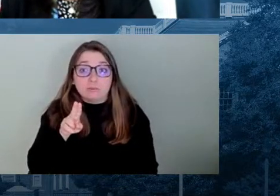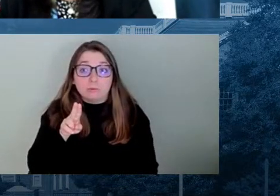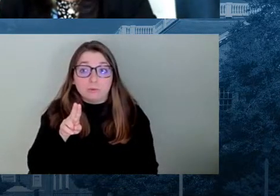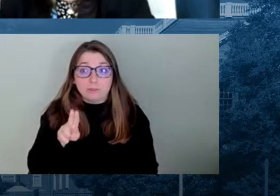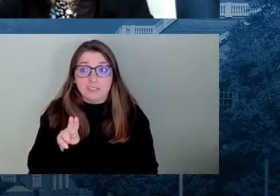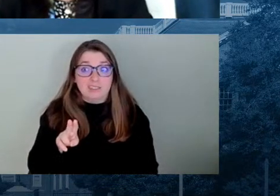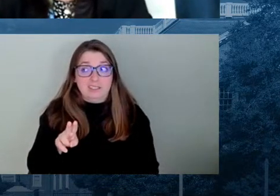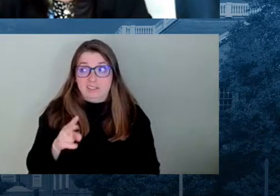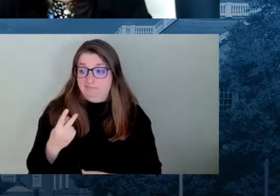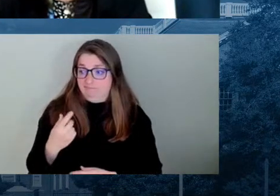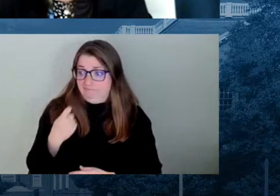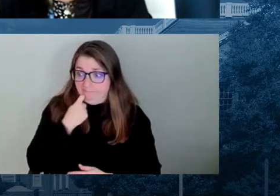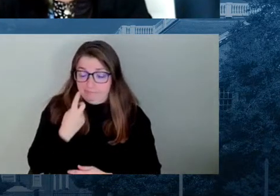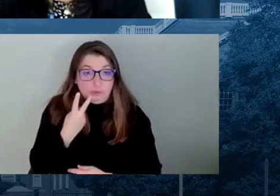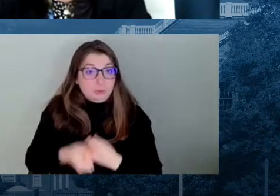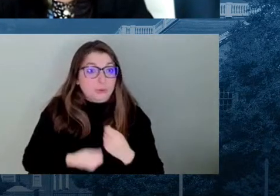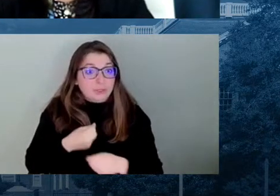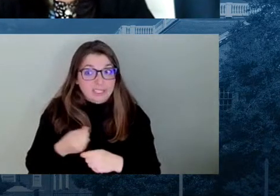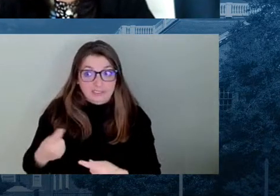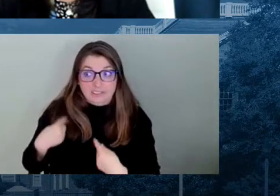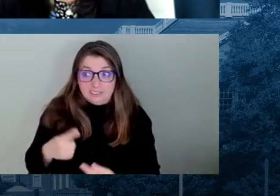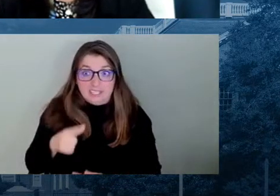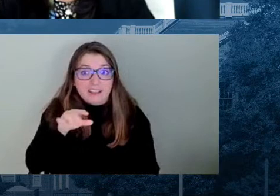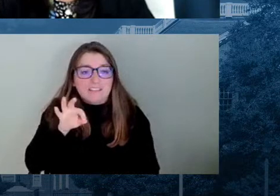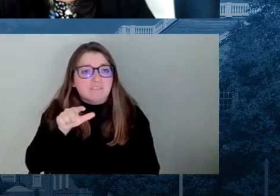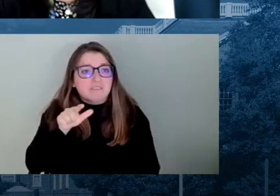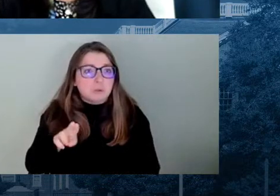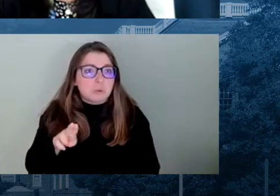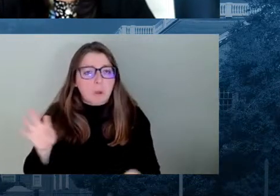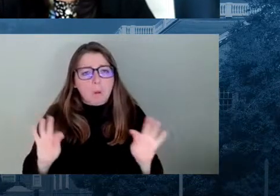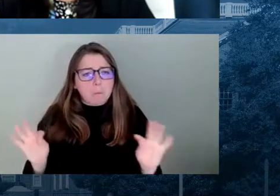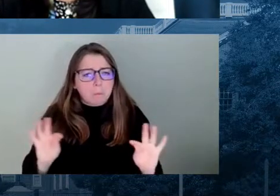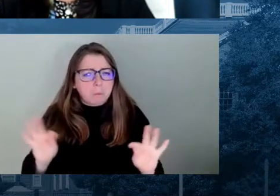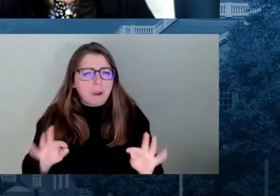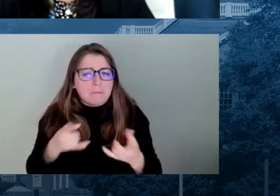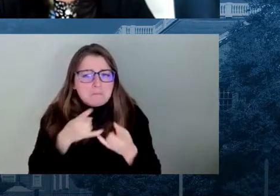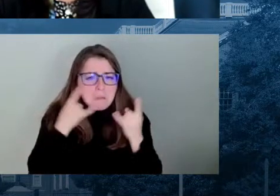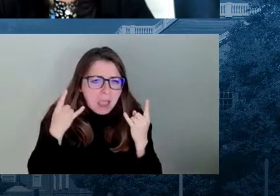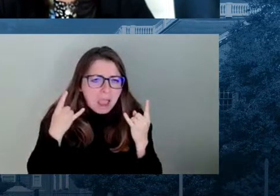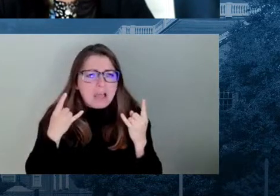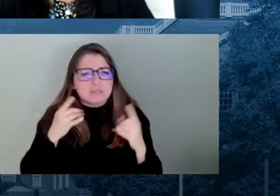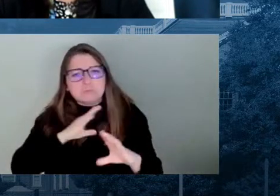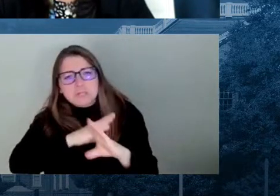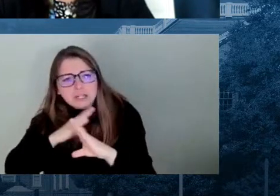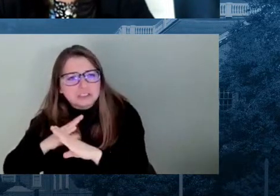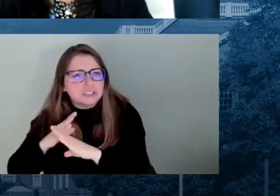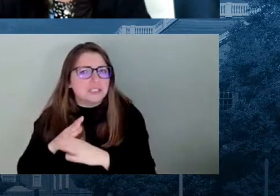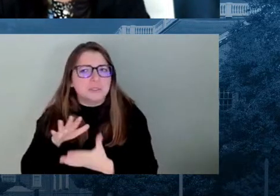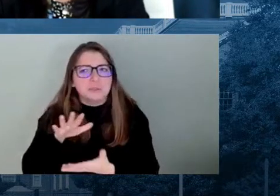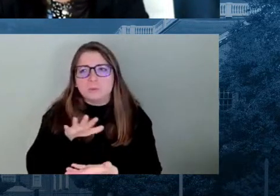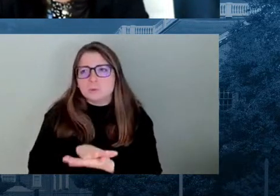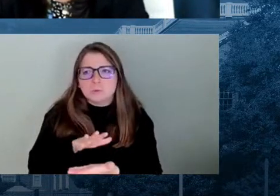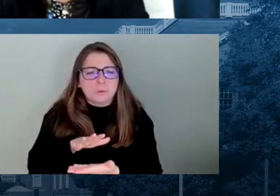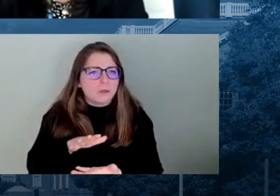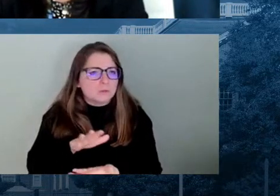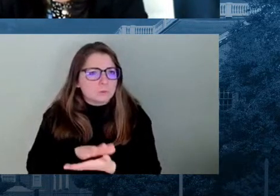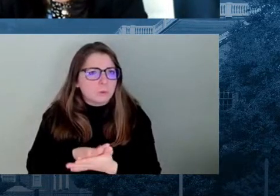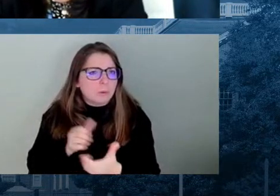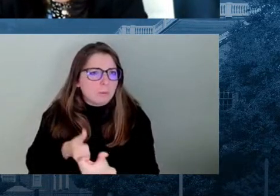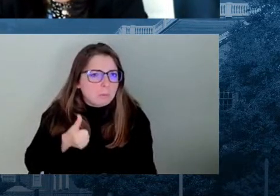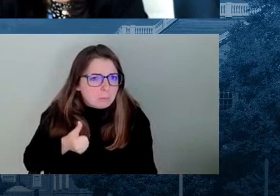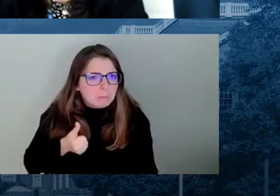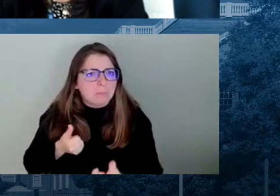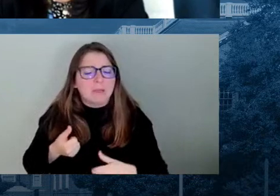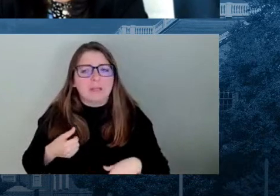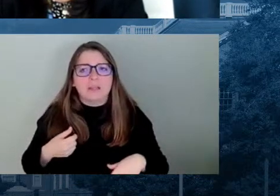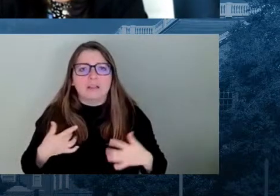2 years as people masked up and children weren't in school and in person and the like. A lot of protections going on, and the flu